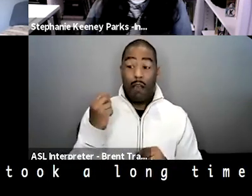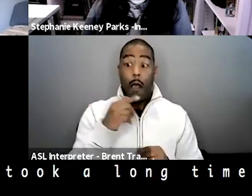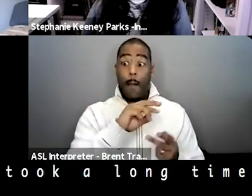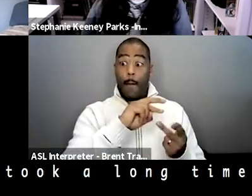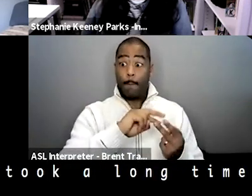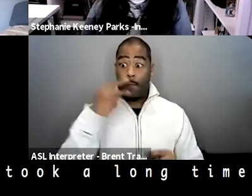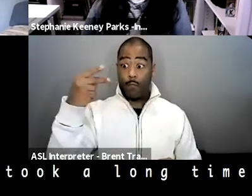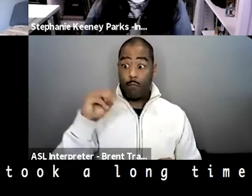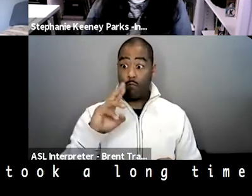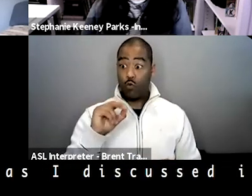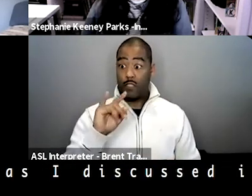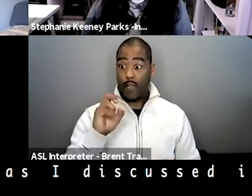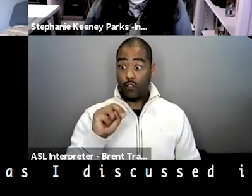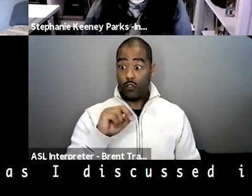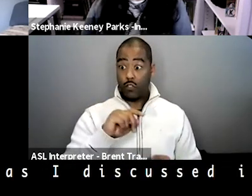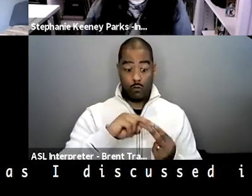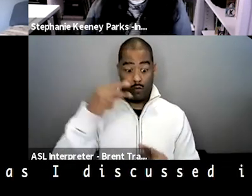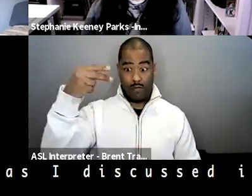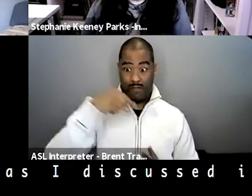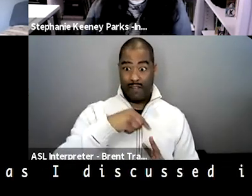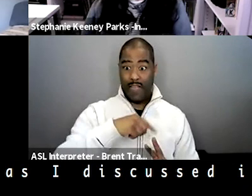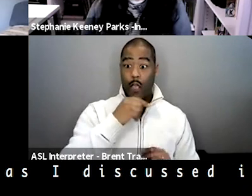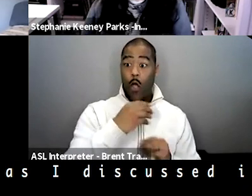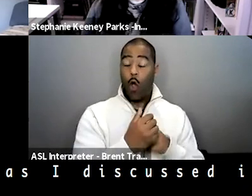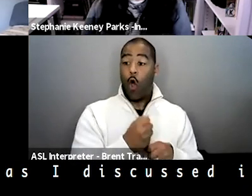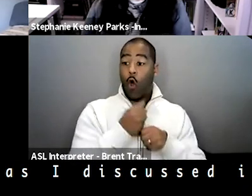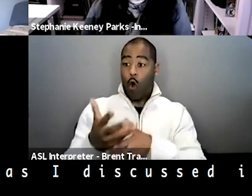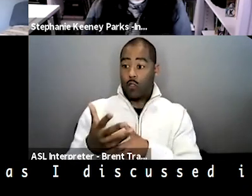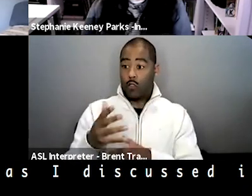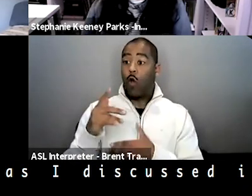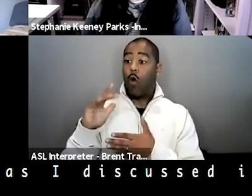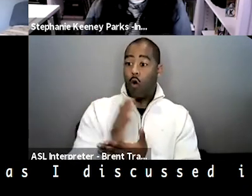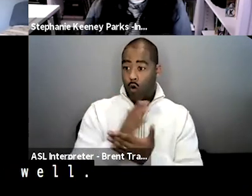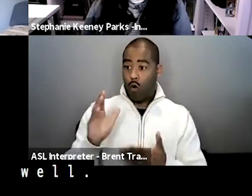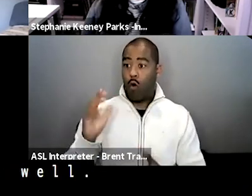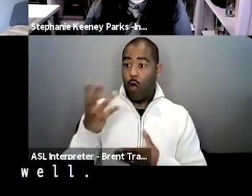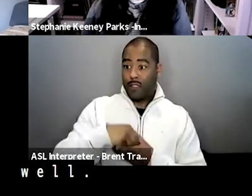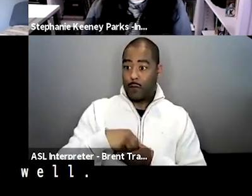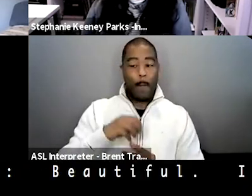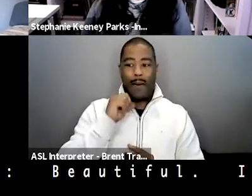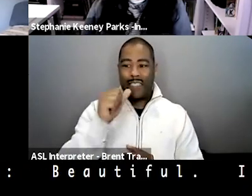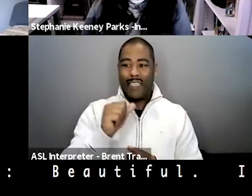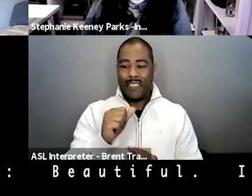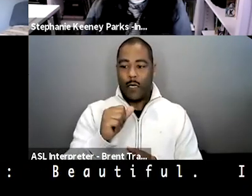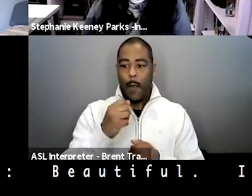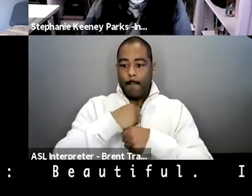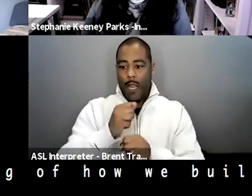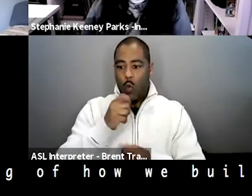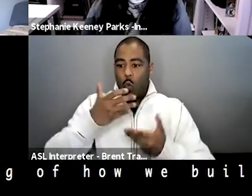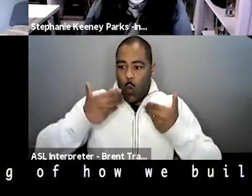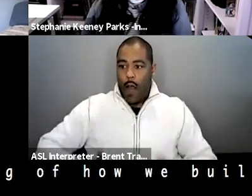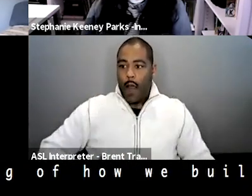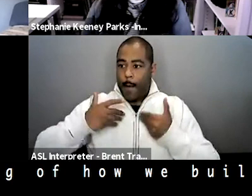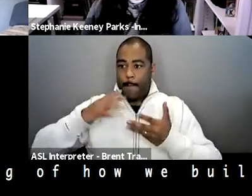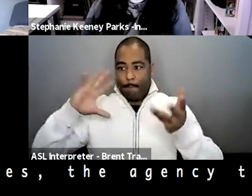Amy. That's something I built myself. So, and it took a long time to build, as I discussed in the film as well. Absolutely